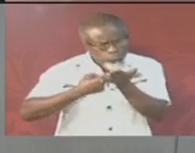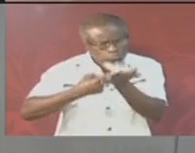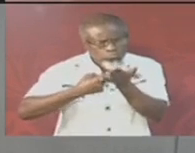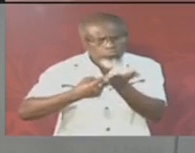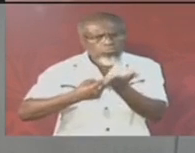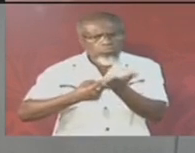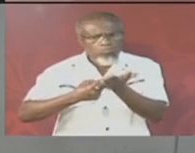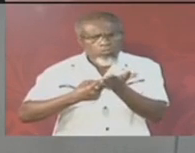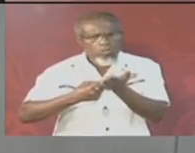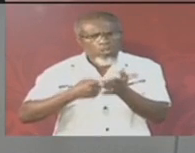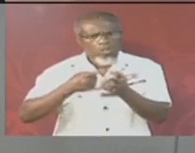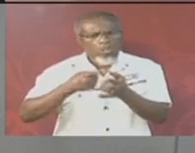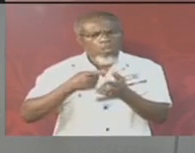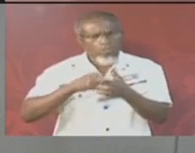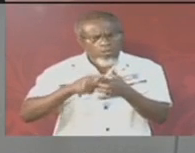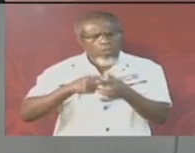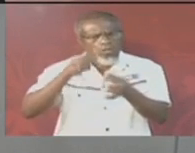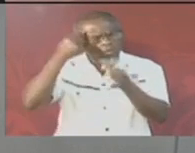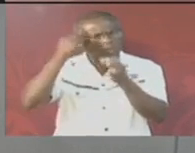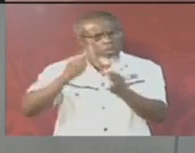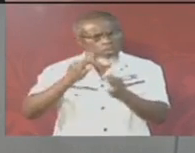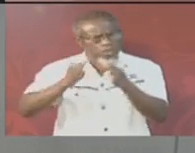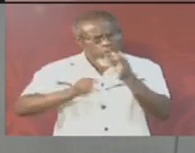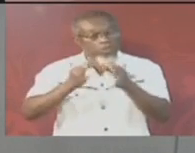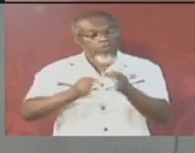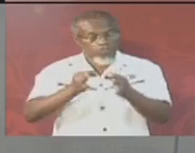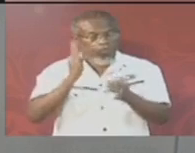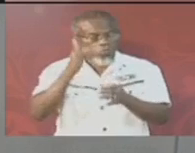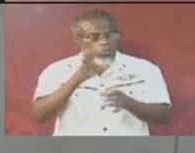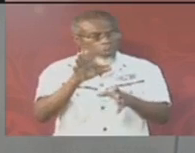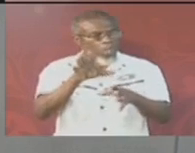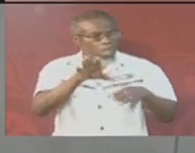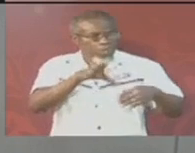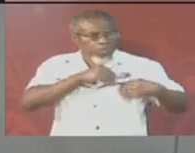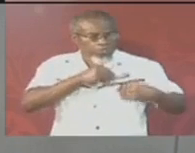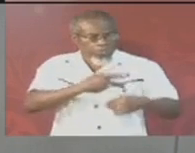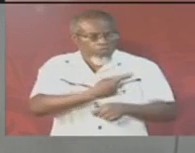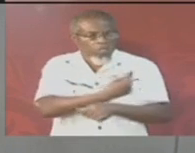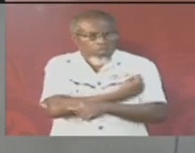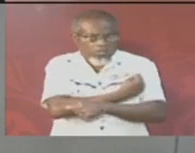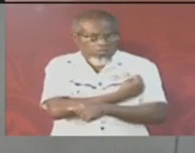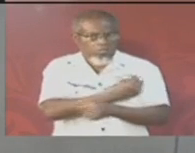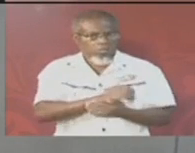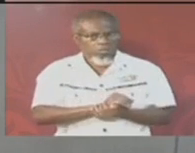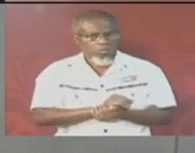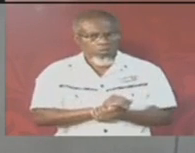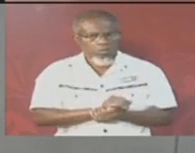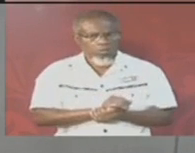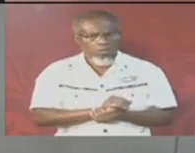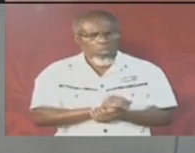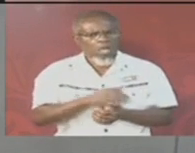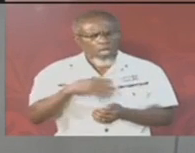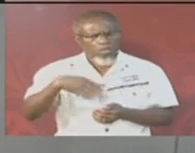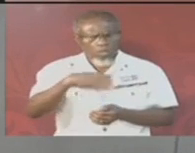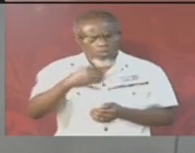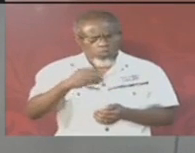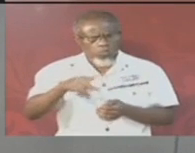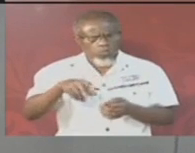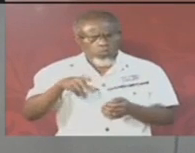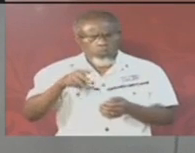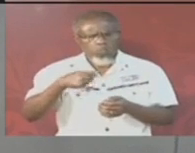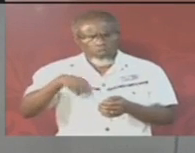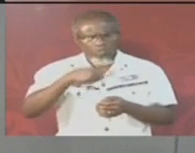and picking up issues that their physician have been saying to them, that you can't get the vaccine for whatever reason, whatever medical